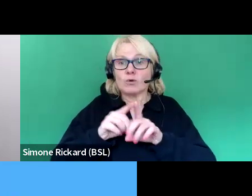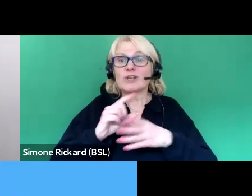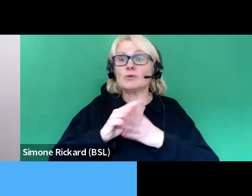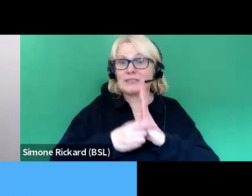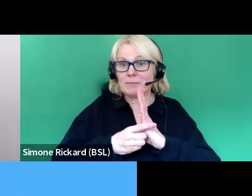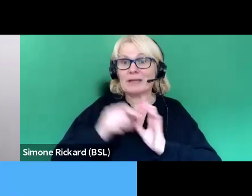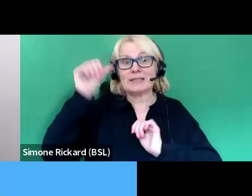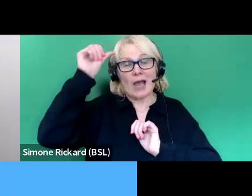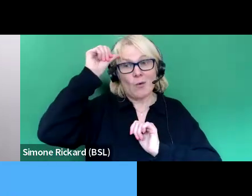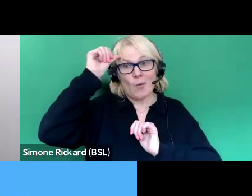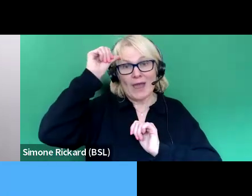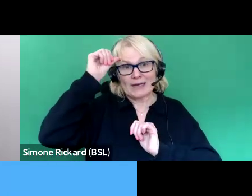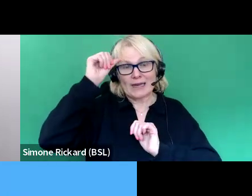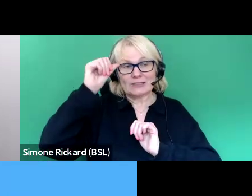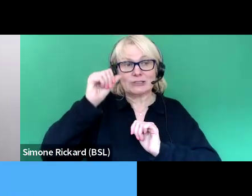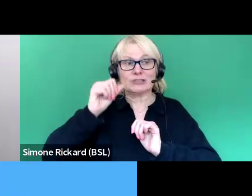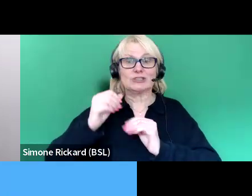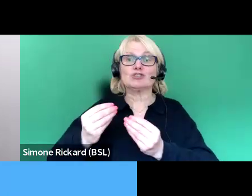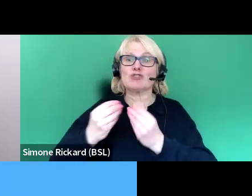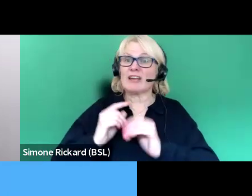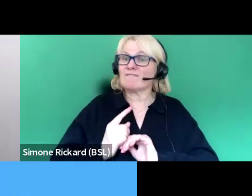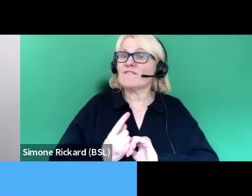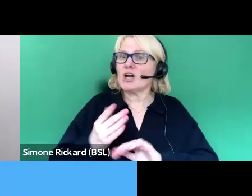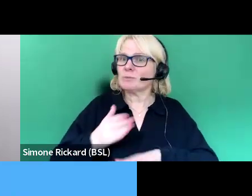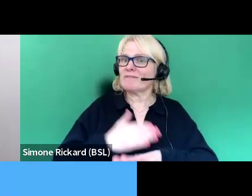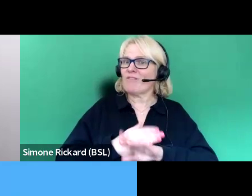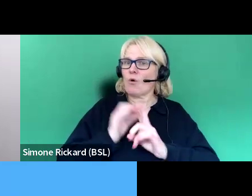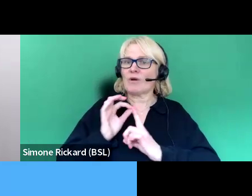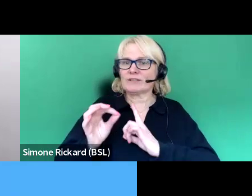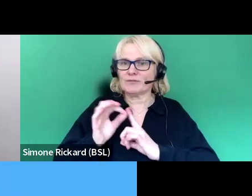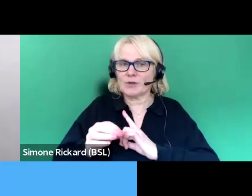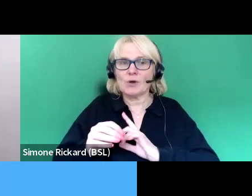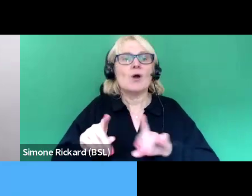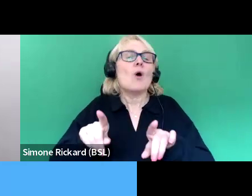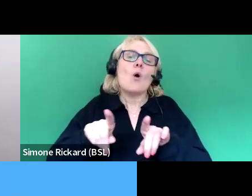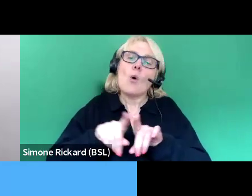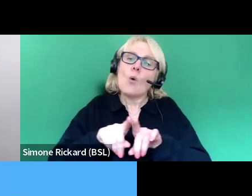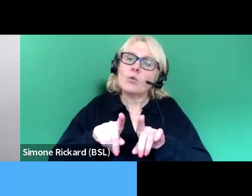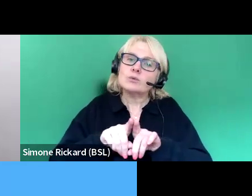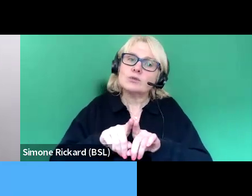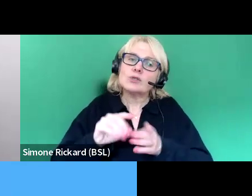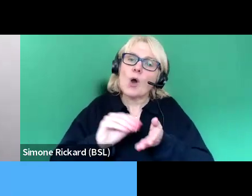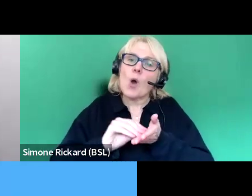first before they did interviews. We also offered paid internships,